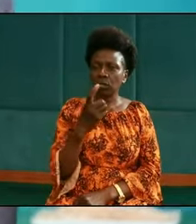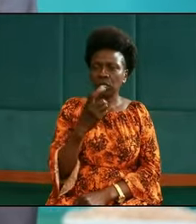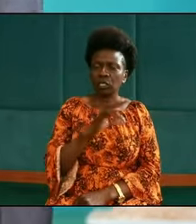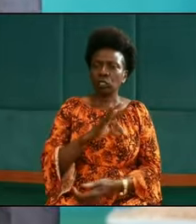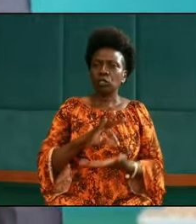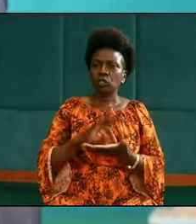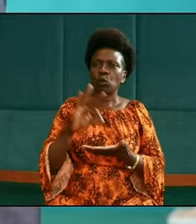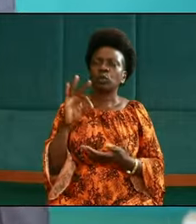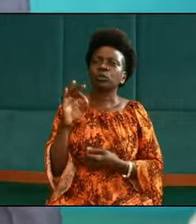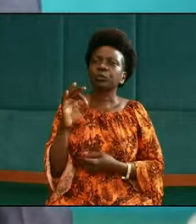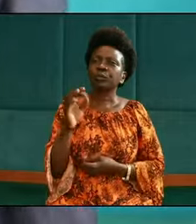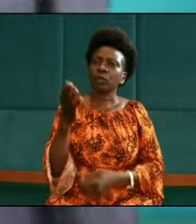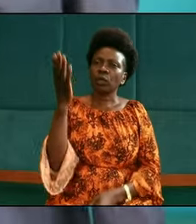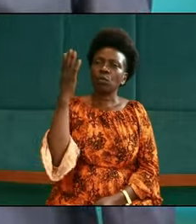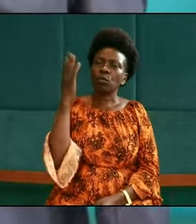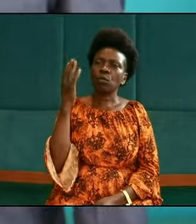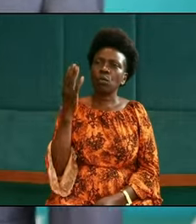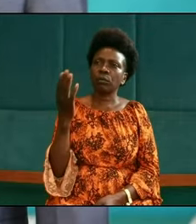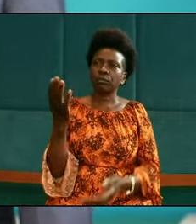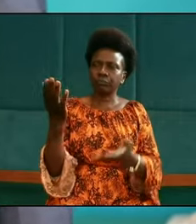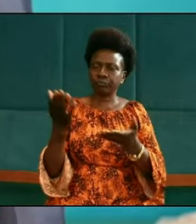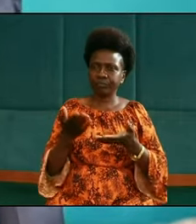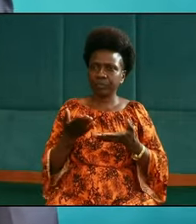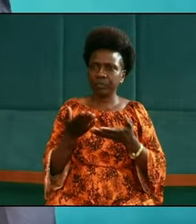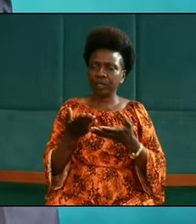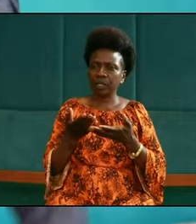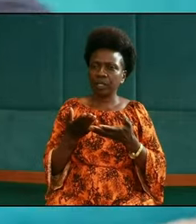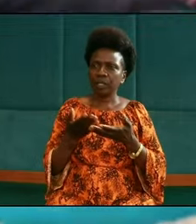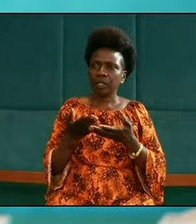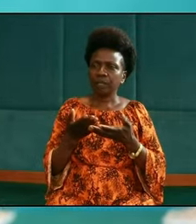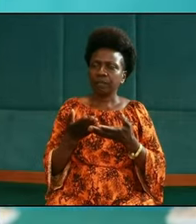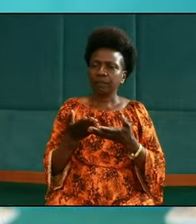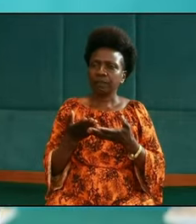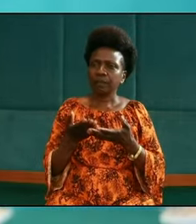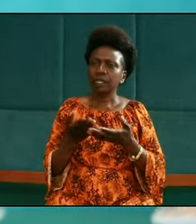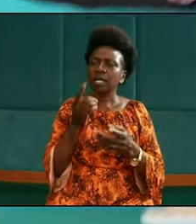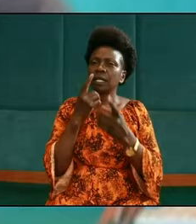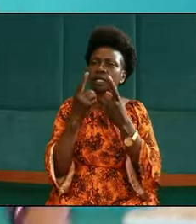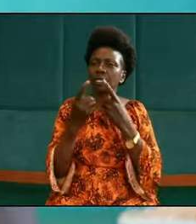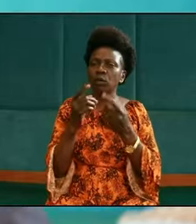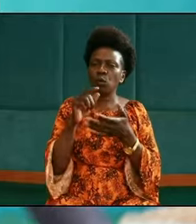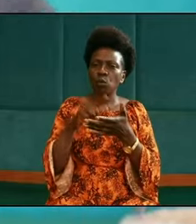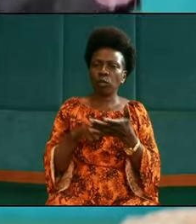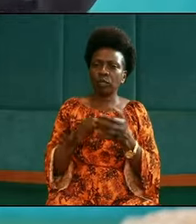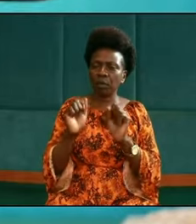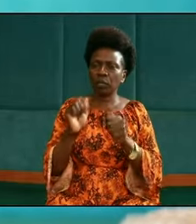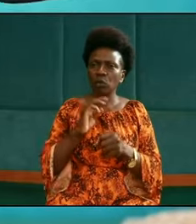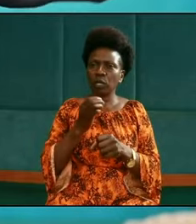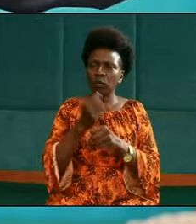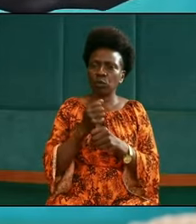souls were pricked in their hearts. And they said, "What shall we do?" And they were